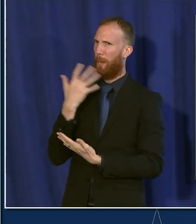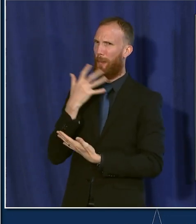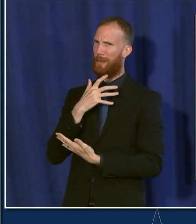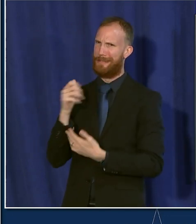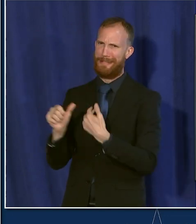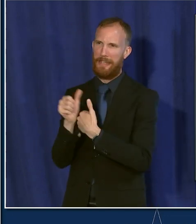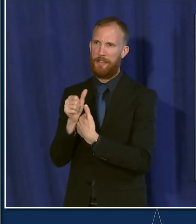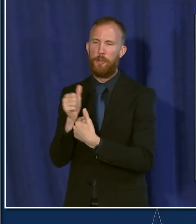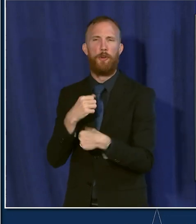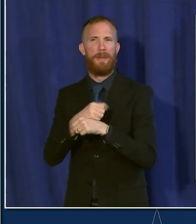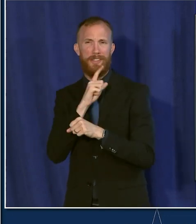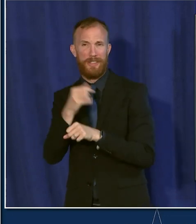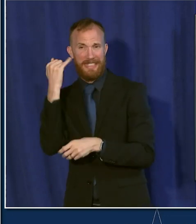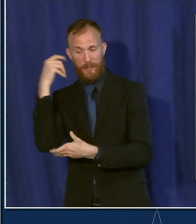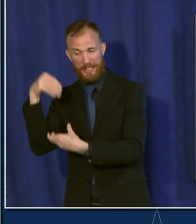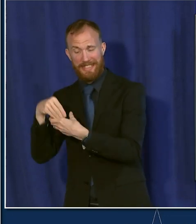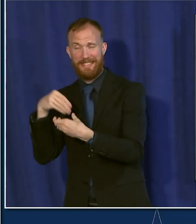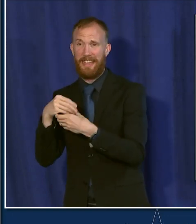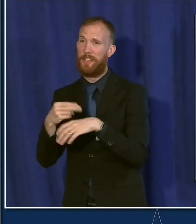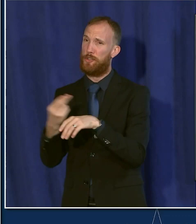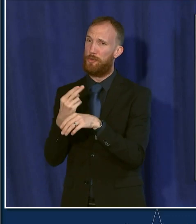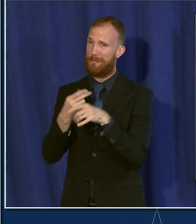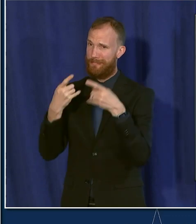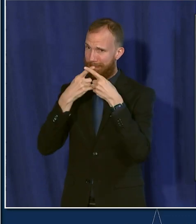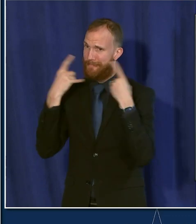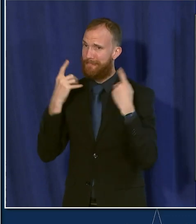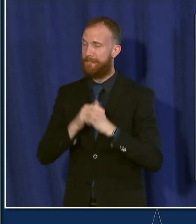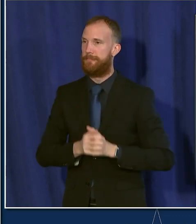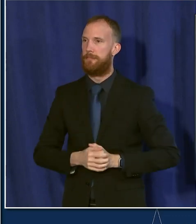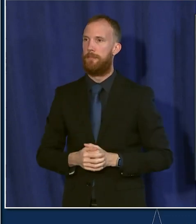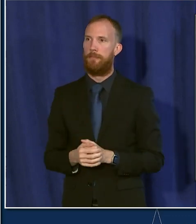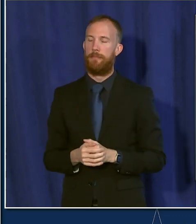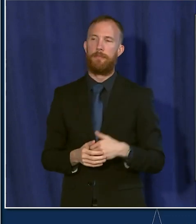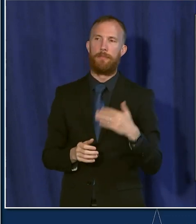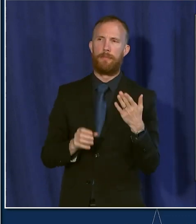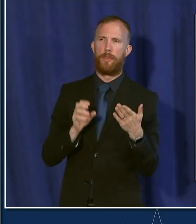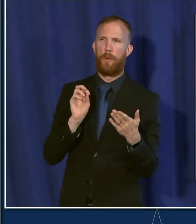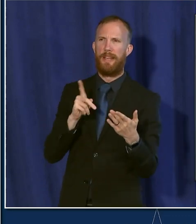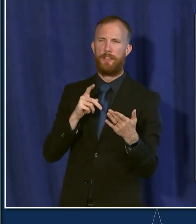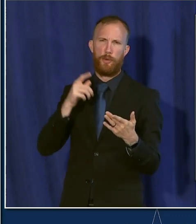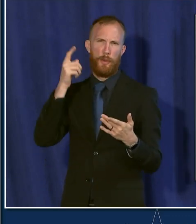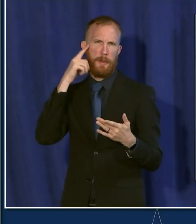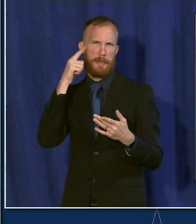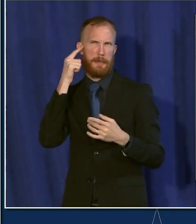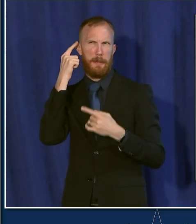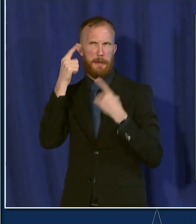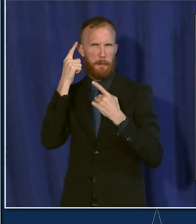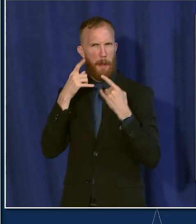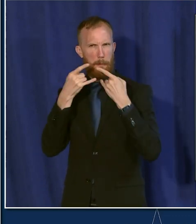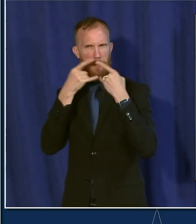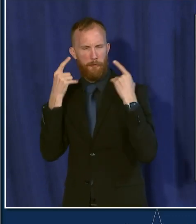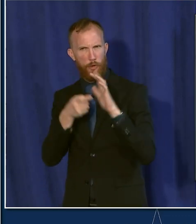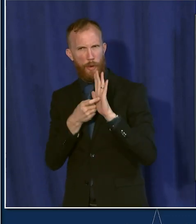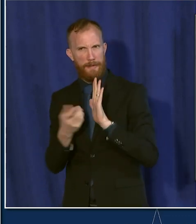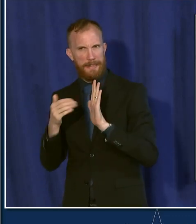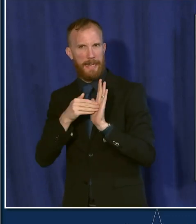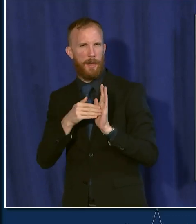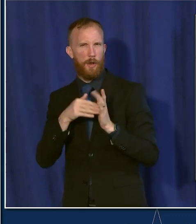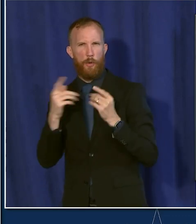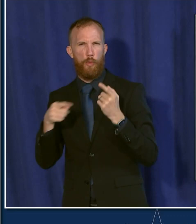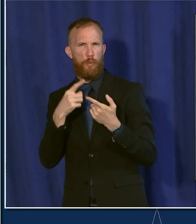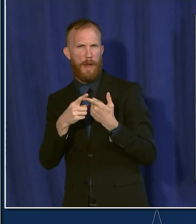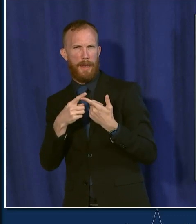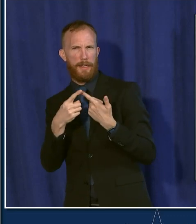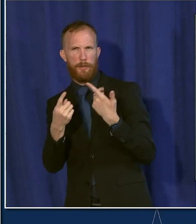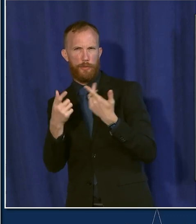that would be higher risk in indoor settings. So when do you see us reimposing this mask mandate? Is it going to happen at the 200 plus,